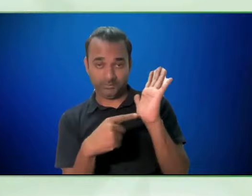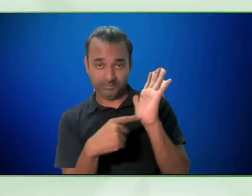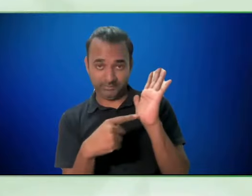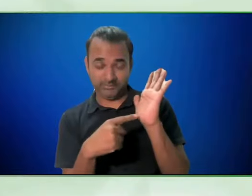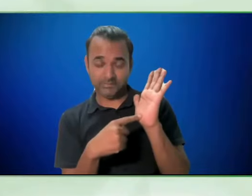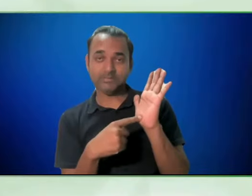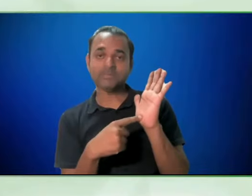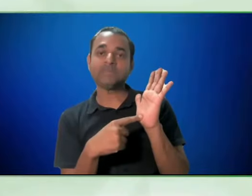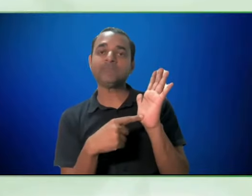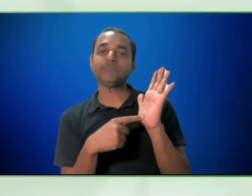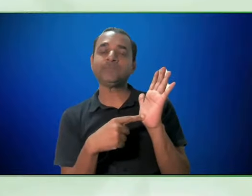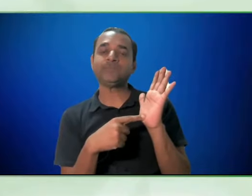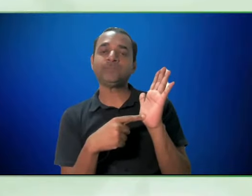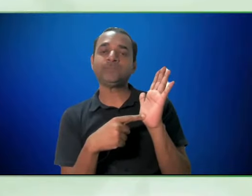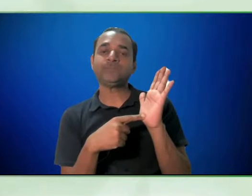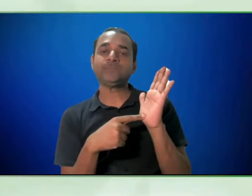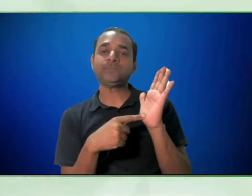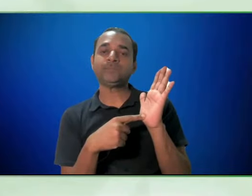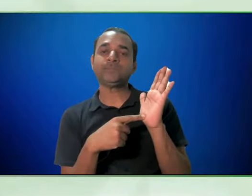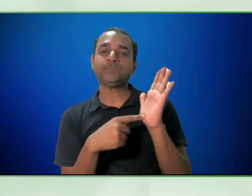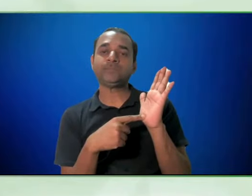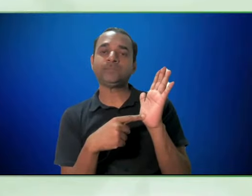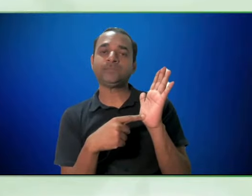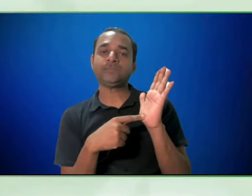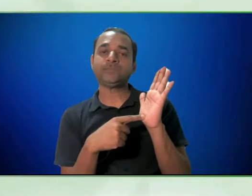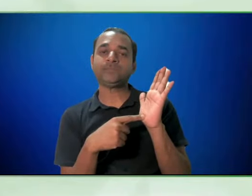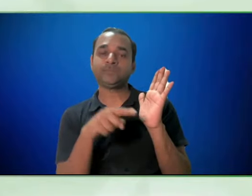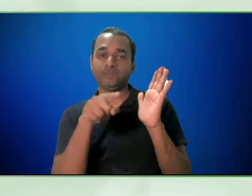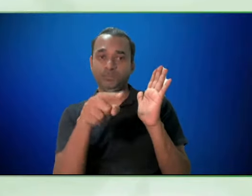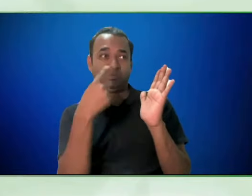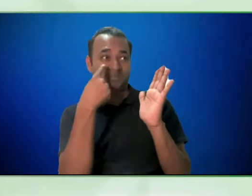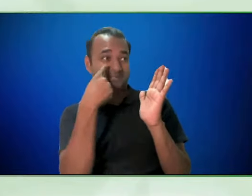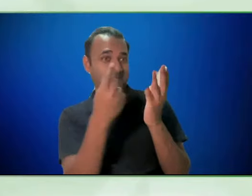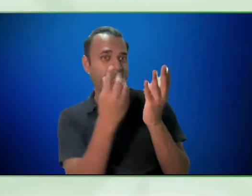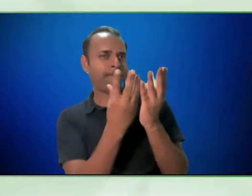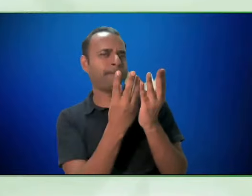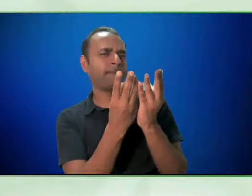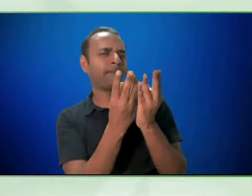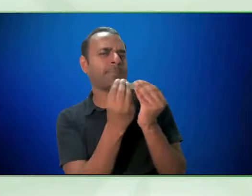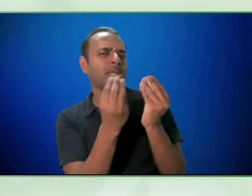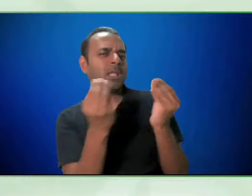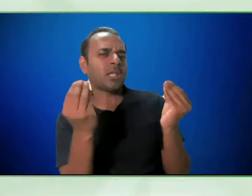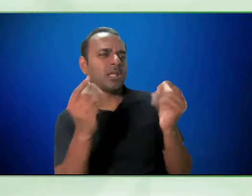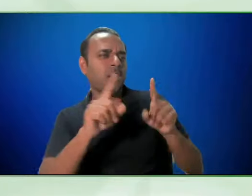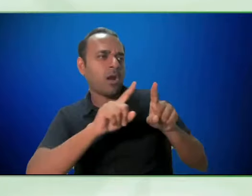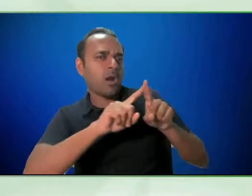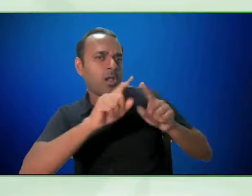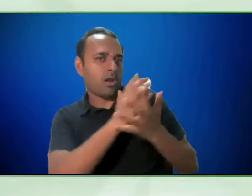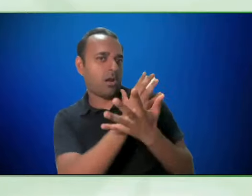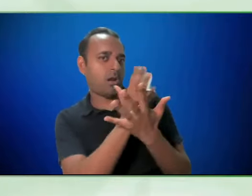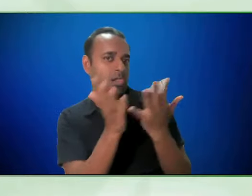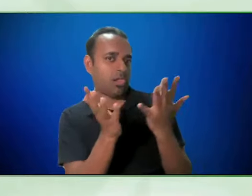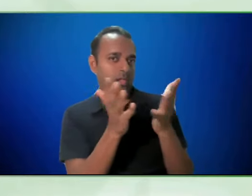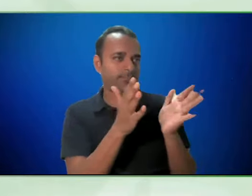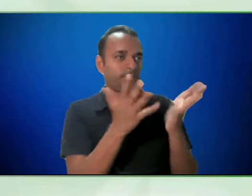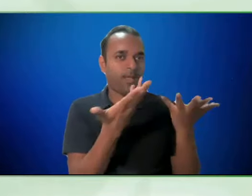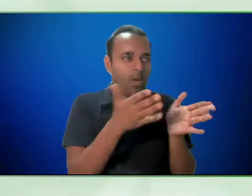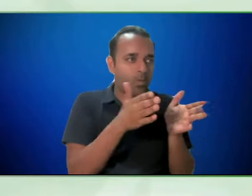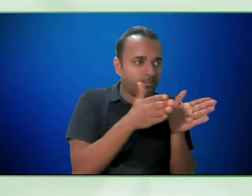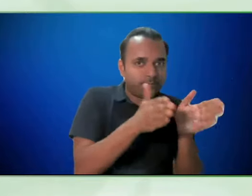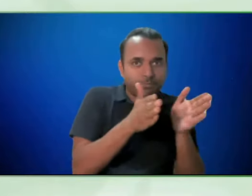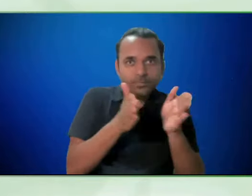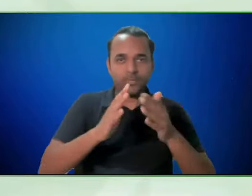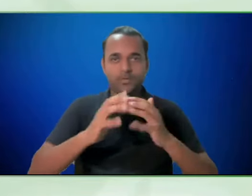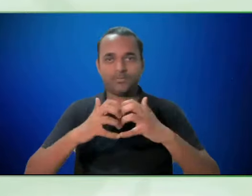are behaving when you are in a bus, for instance. And there are also studies that show, for instance,